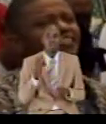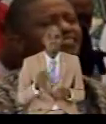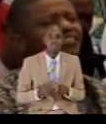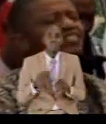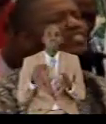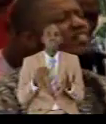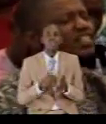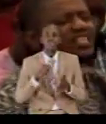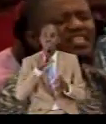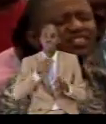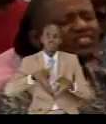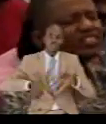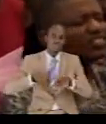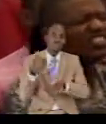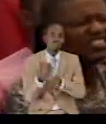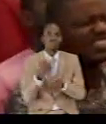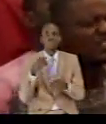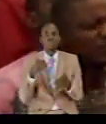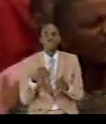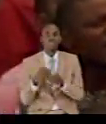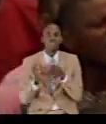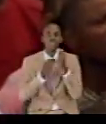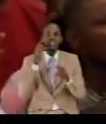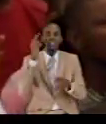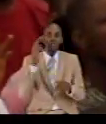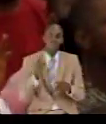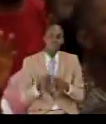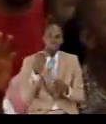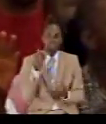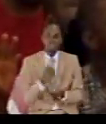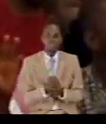is confirmed in Jesus' name.